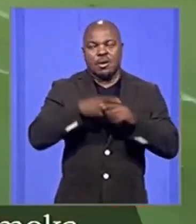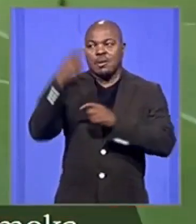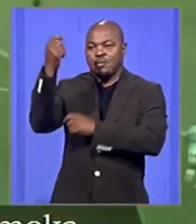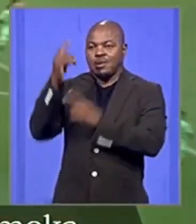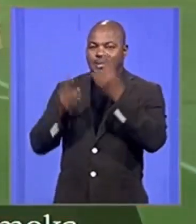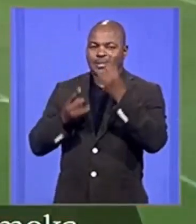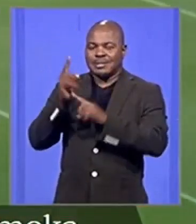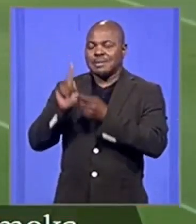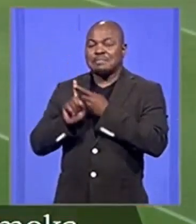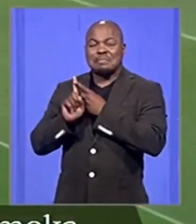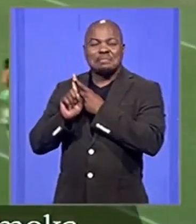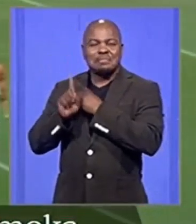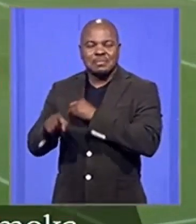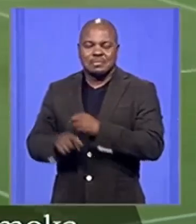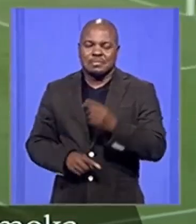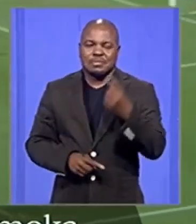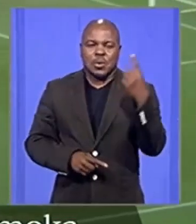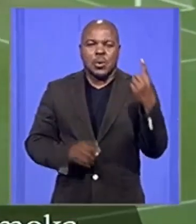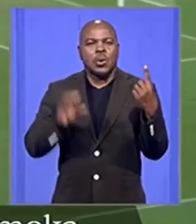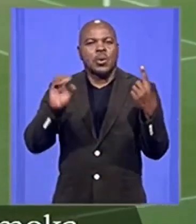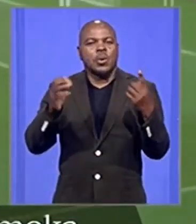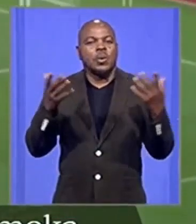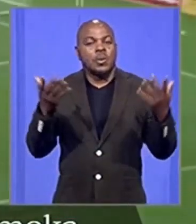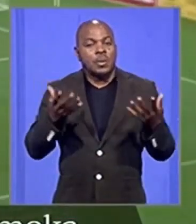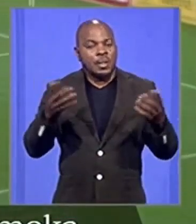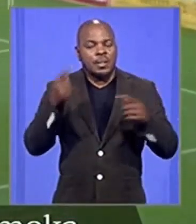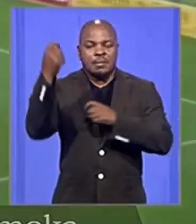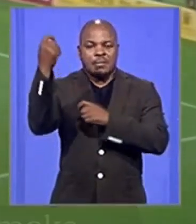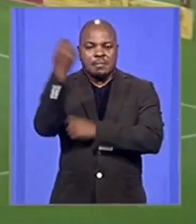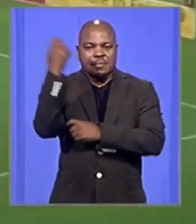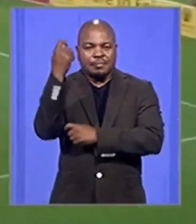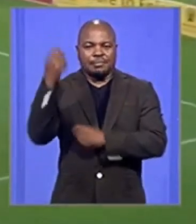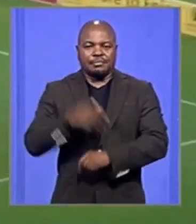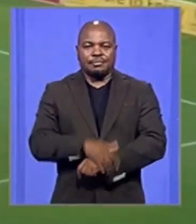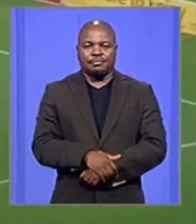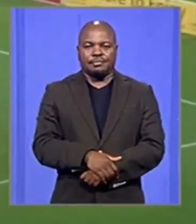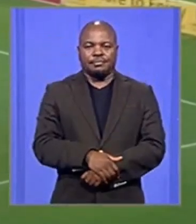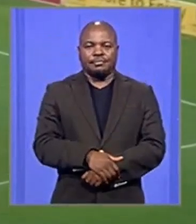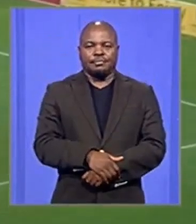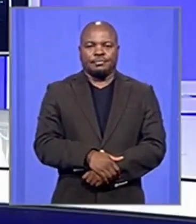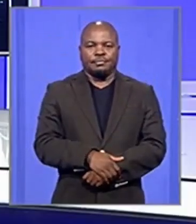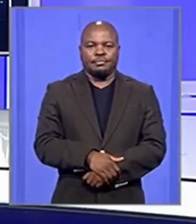Polokwane City ka e tee go lefela ka Polokwane.